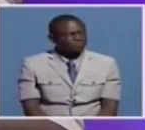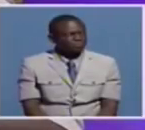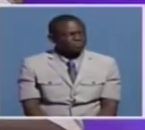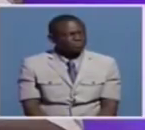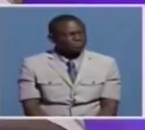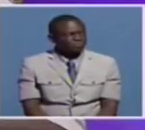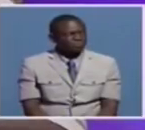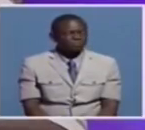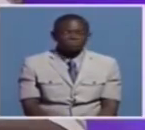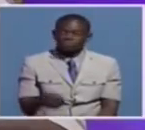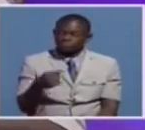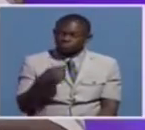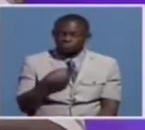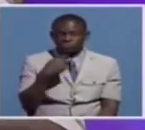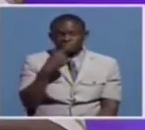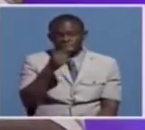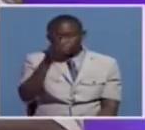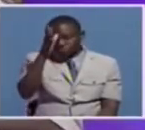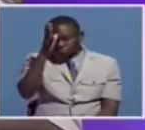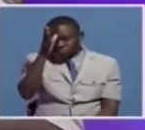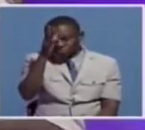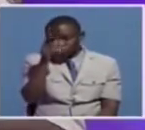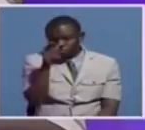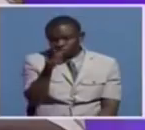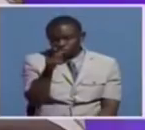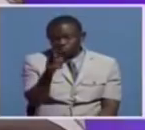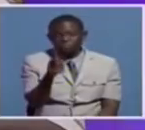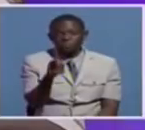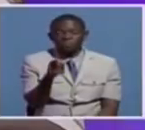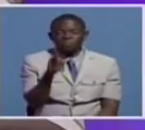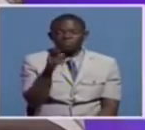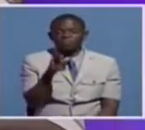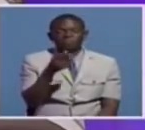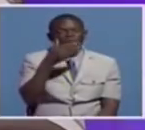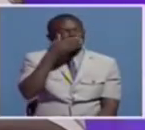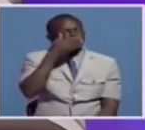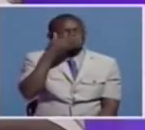I would say, Dad, you are the greatest dad a son would ever want.